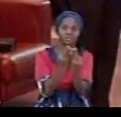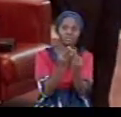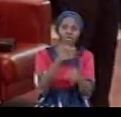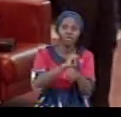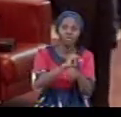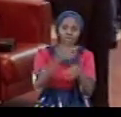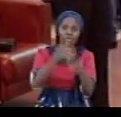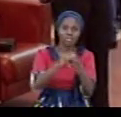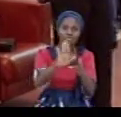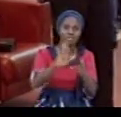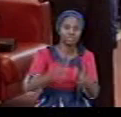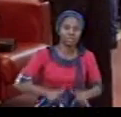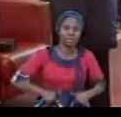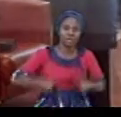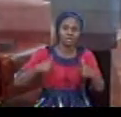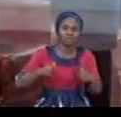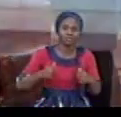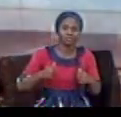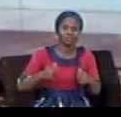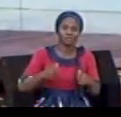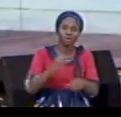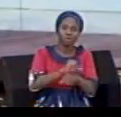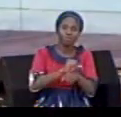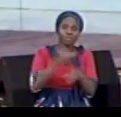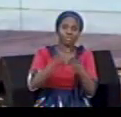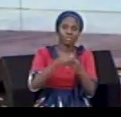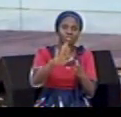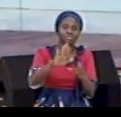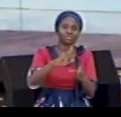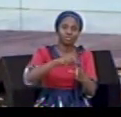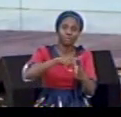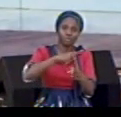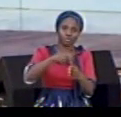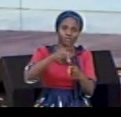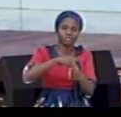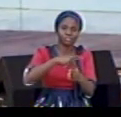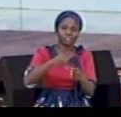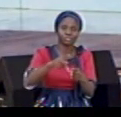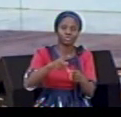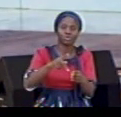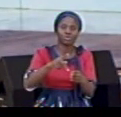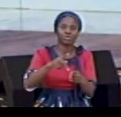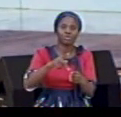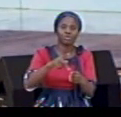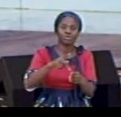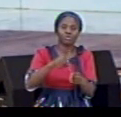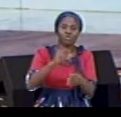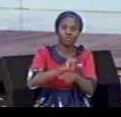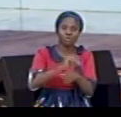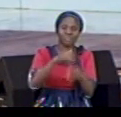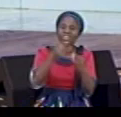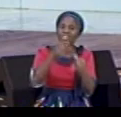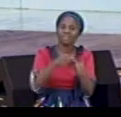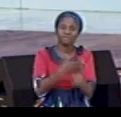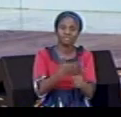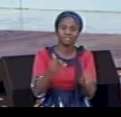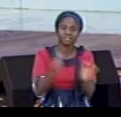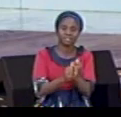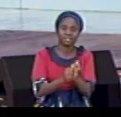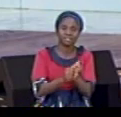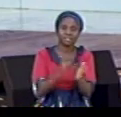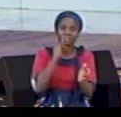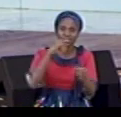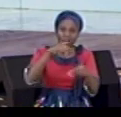work in your life, work in your profession, work in everything that concerns